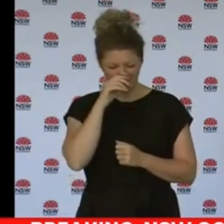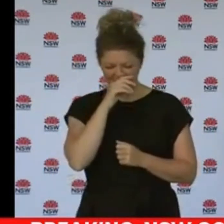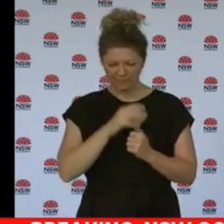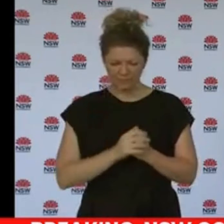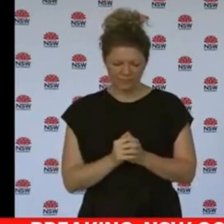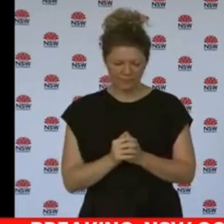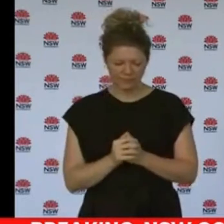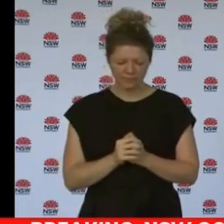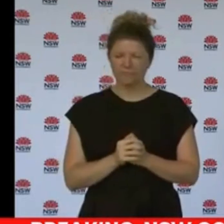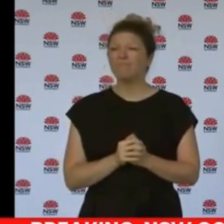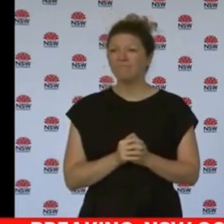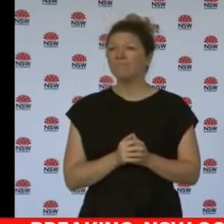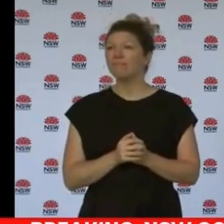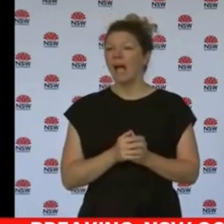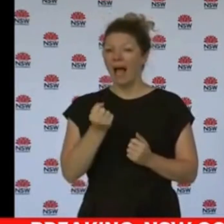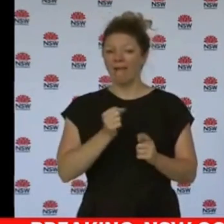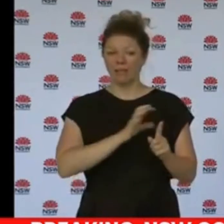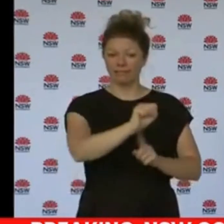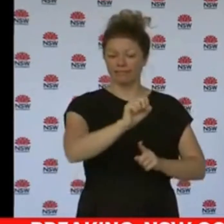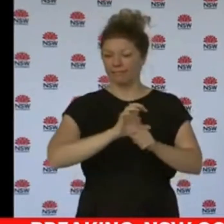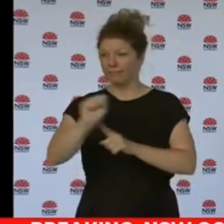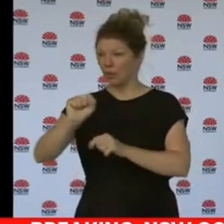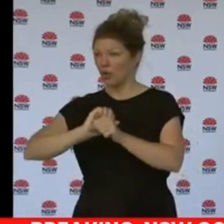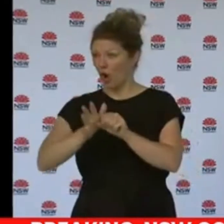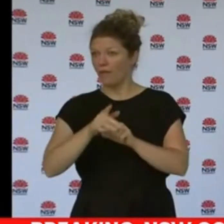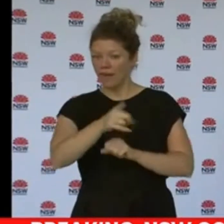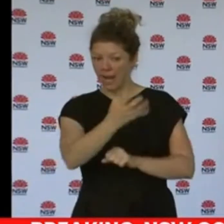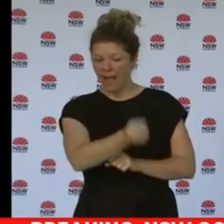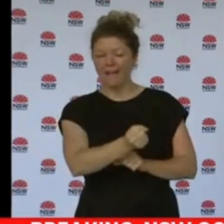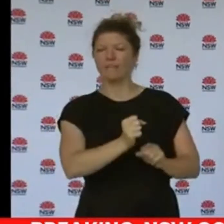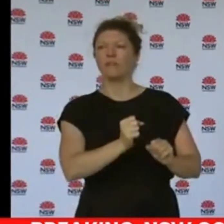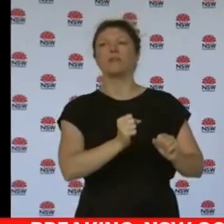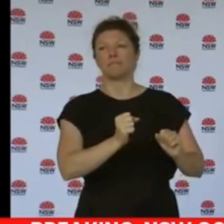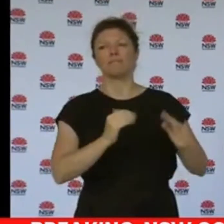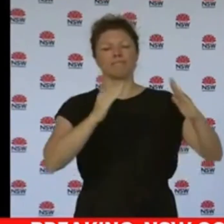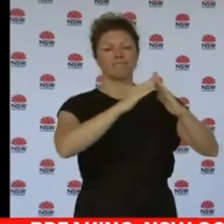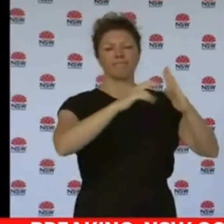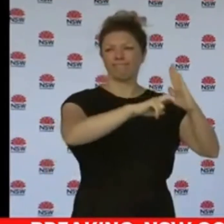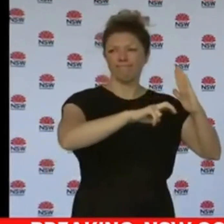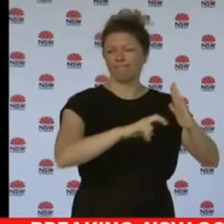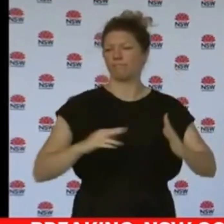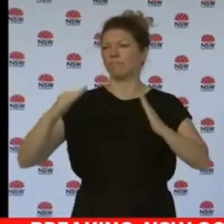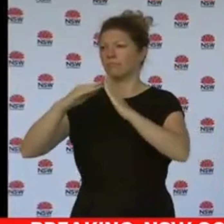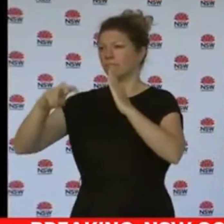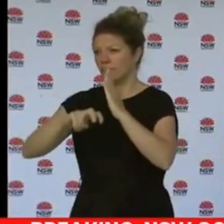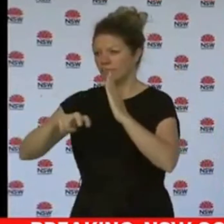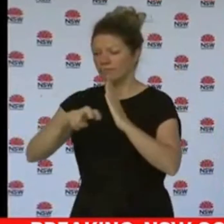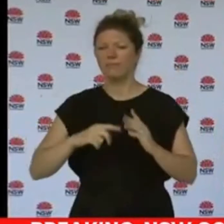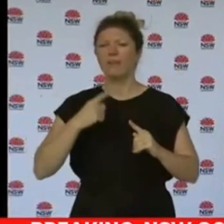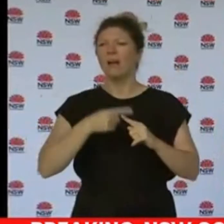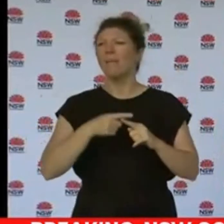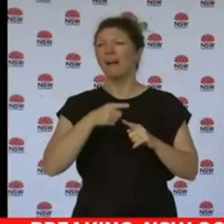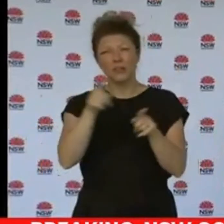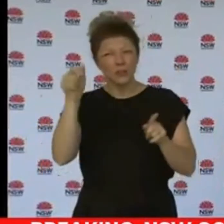reporting on are already in isolation, but we can't be complacent. There are additional venues which the health experts have loaded up for us, which we should